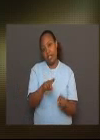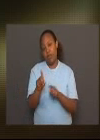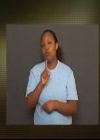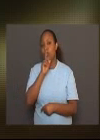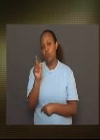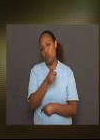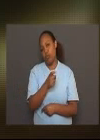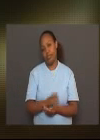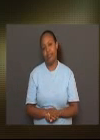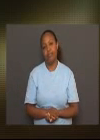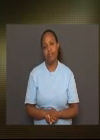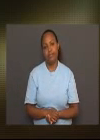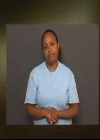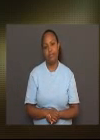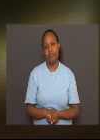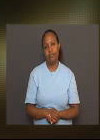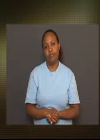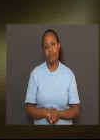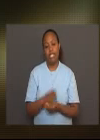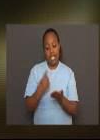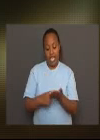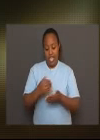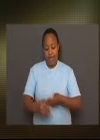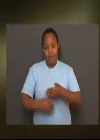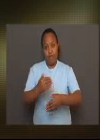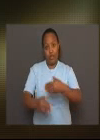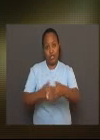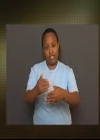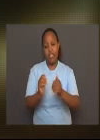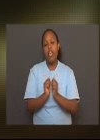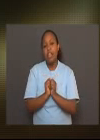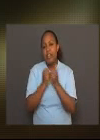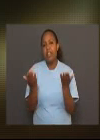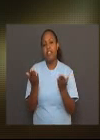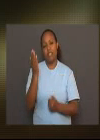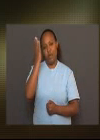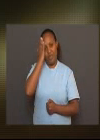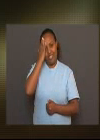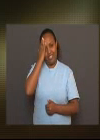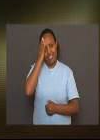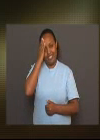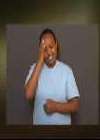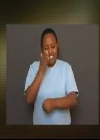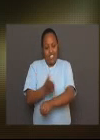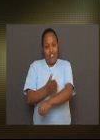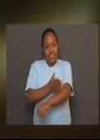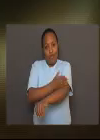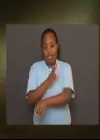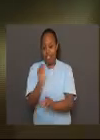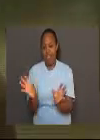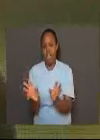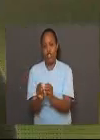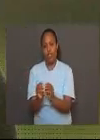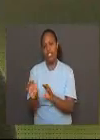true. This process is how knowledge develops and